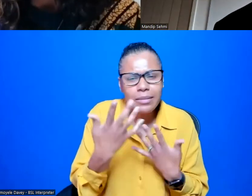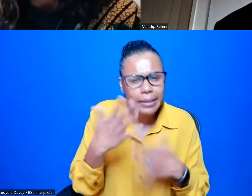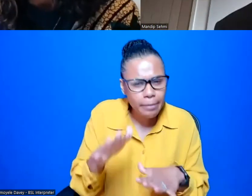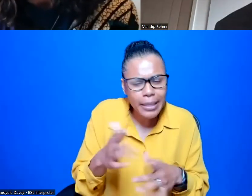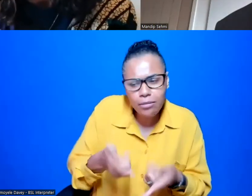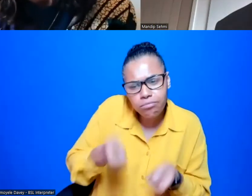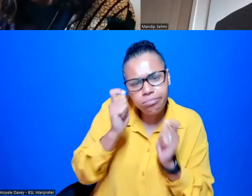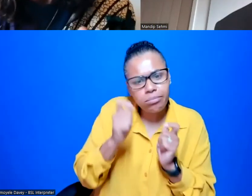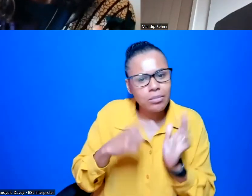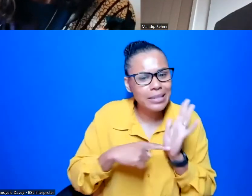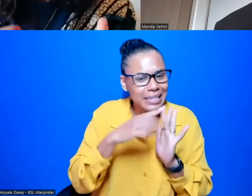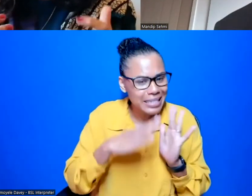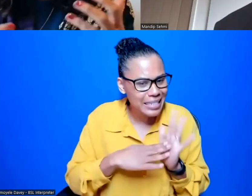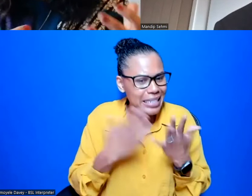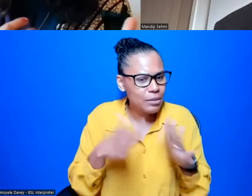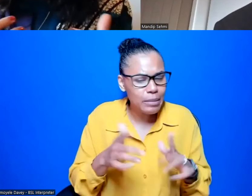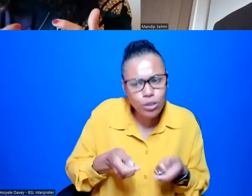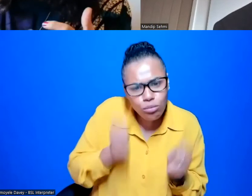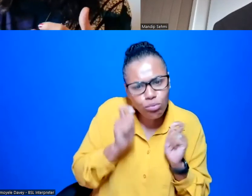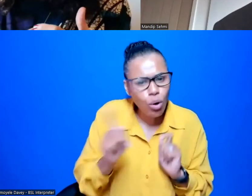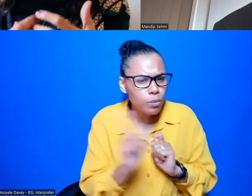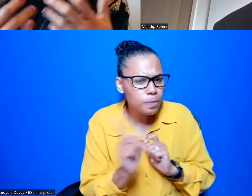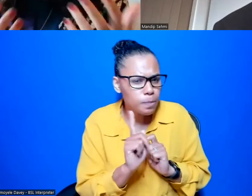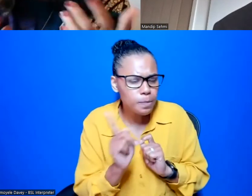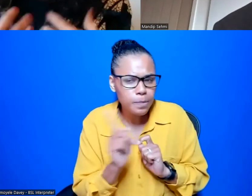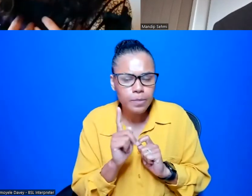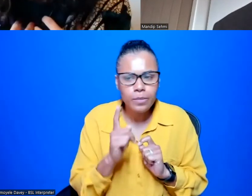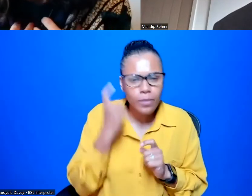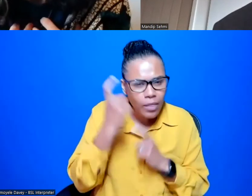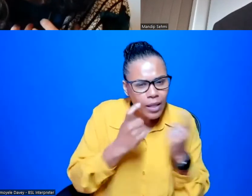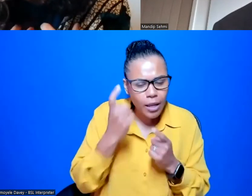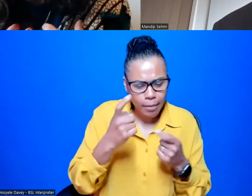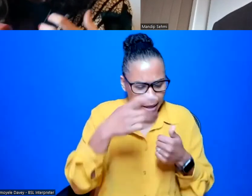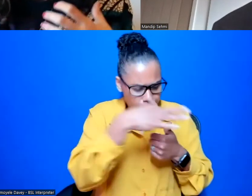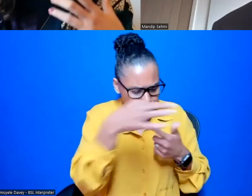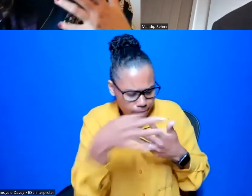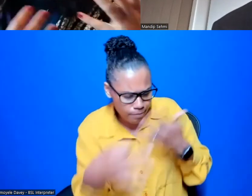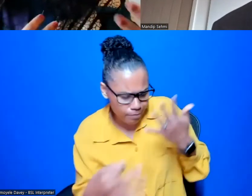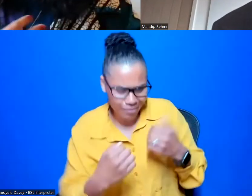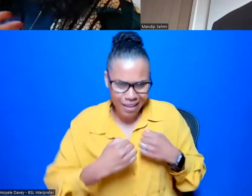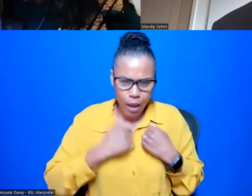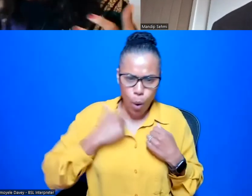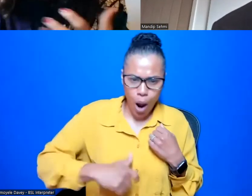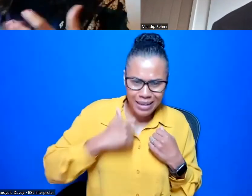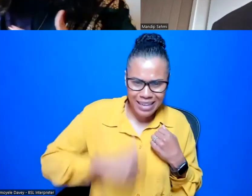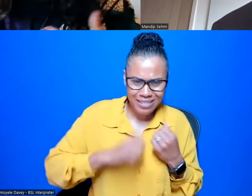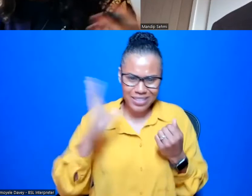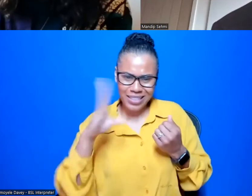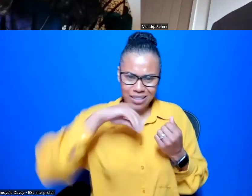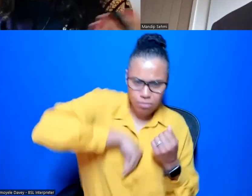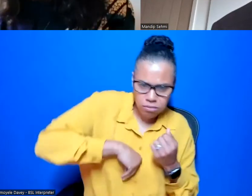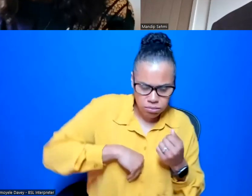Tim actually at the top, around the aspects of how different elements of our identity and how we experience